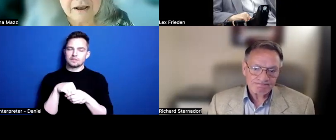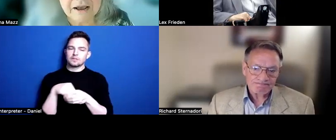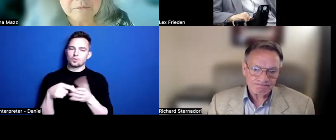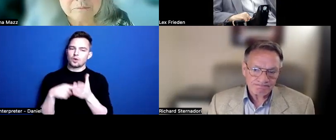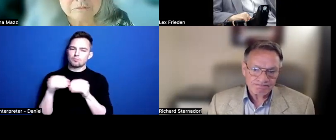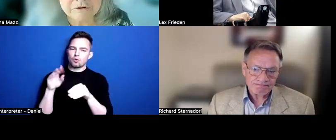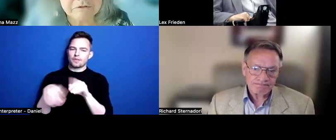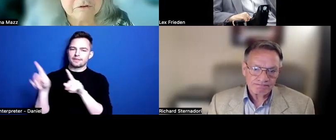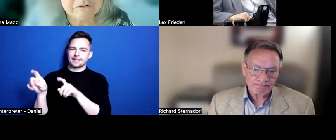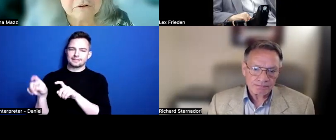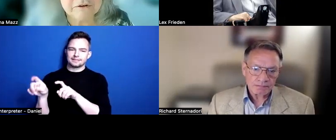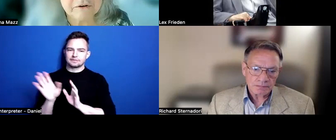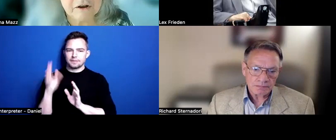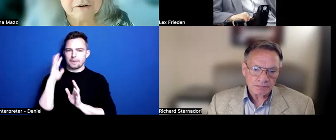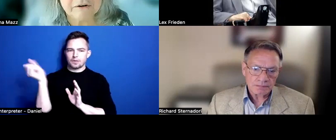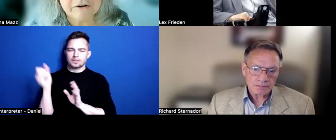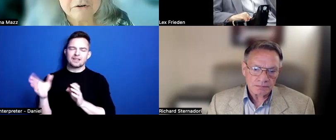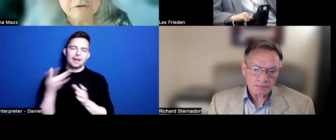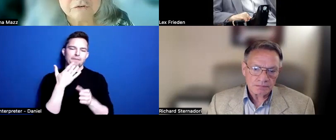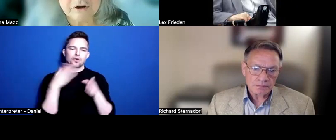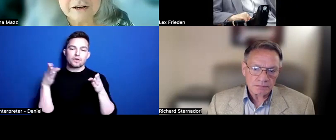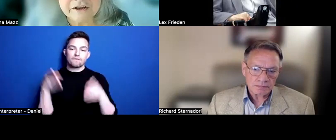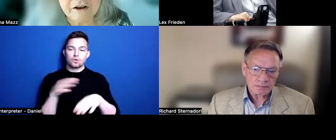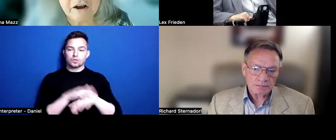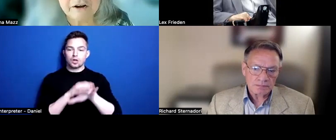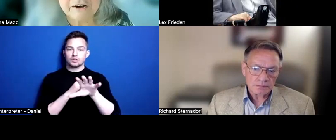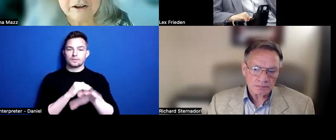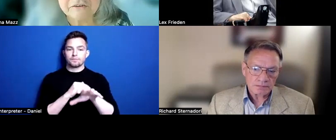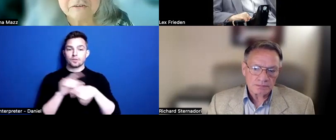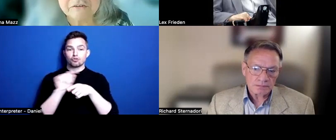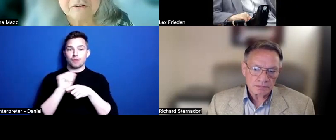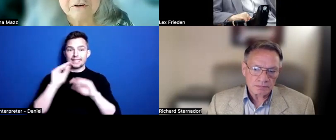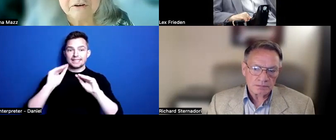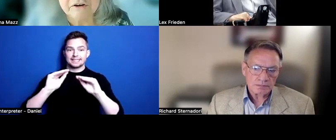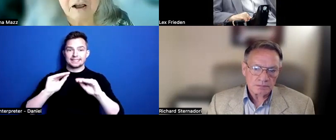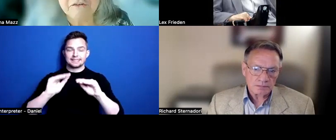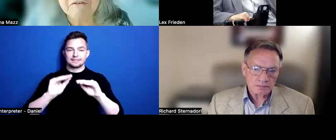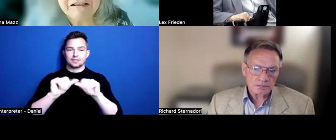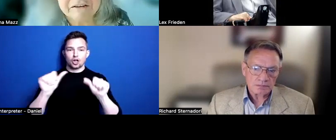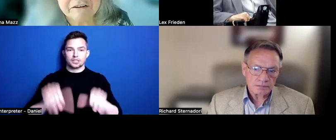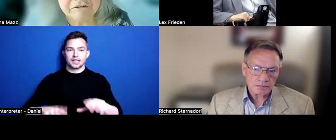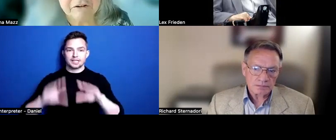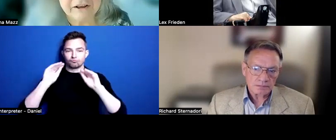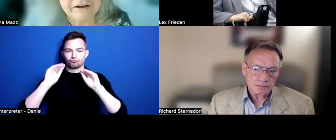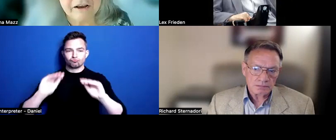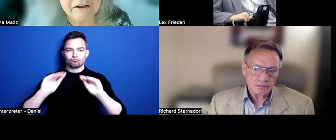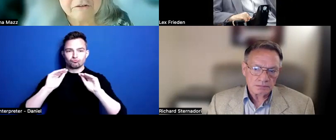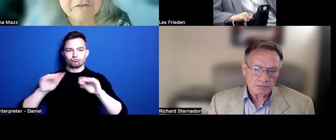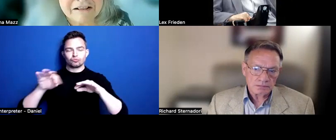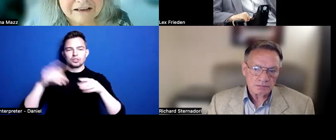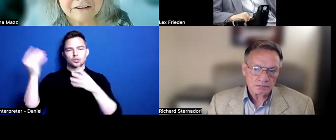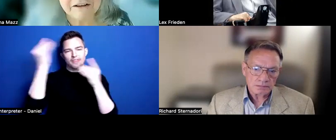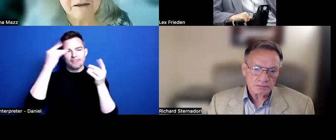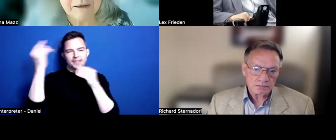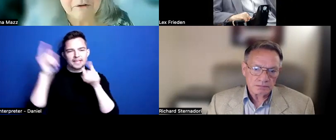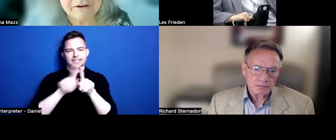So I would prefer to focus on training young architects to think differently,